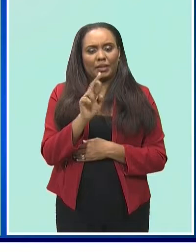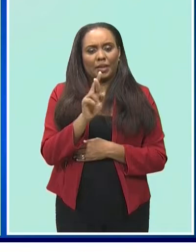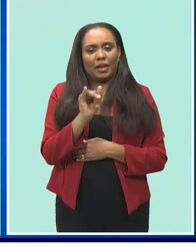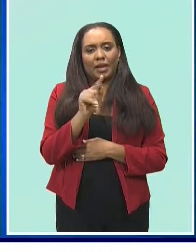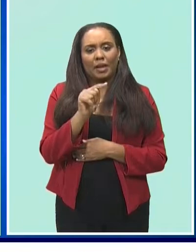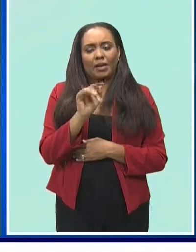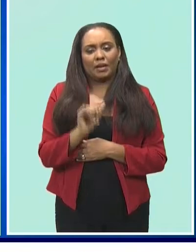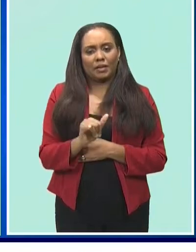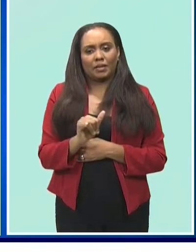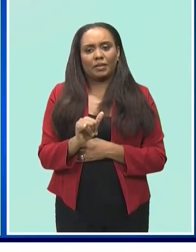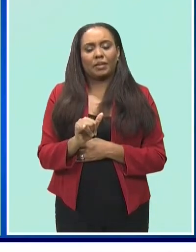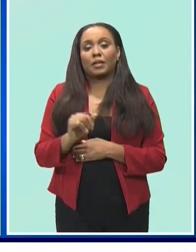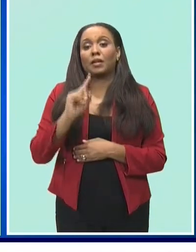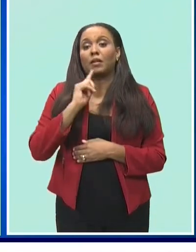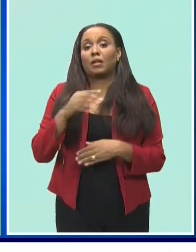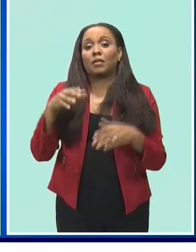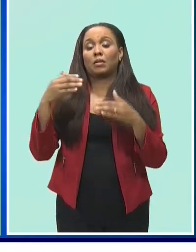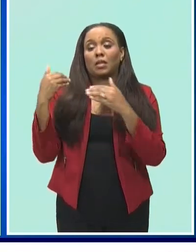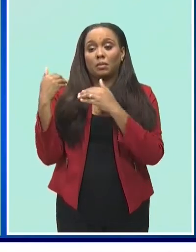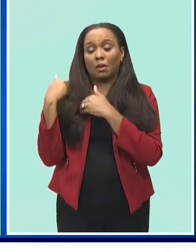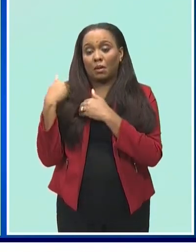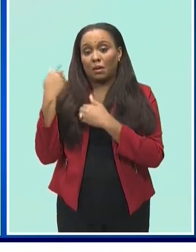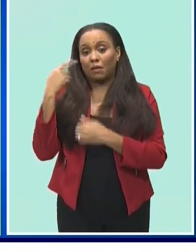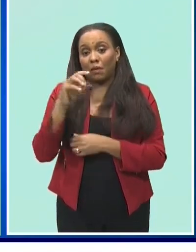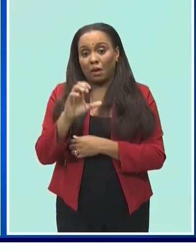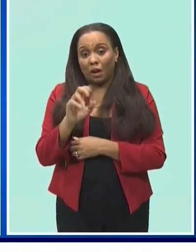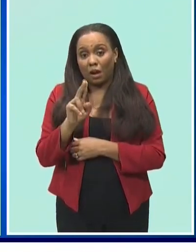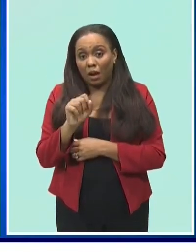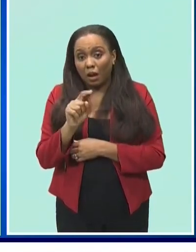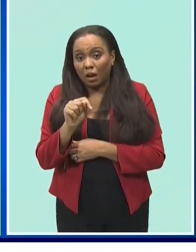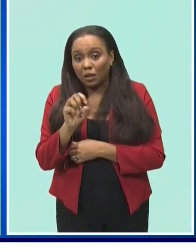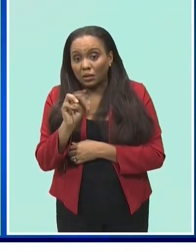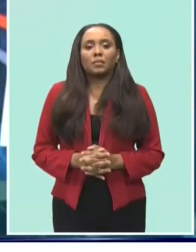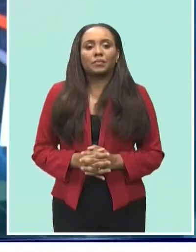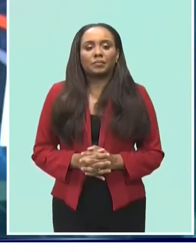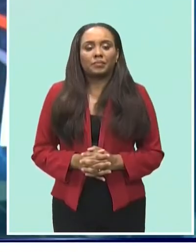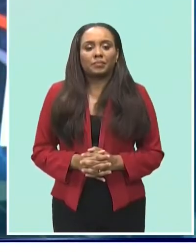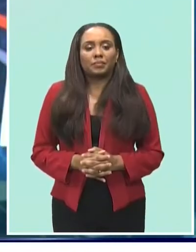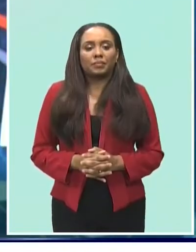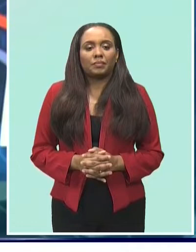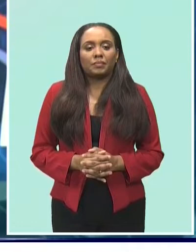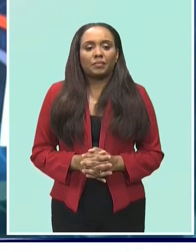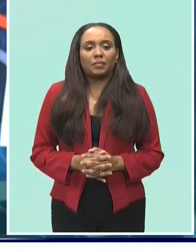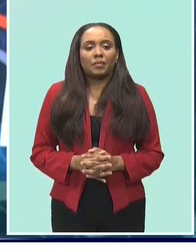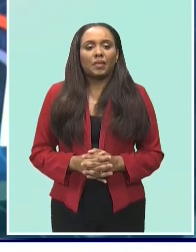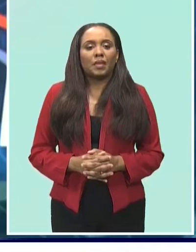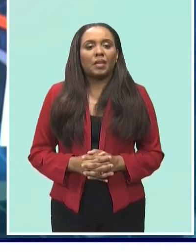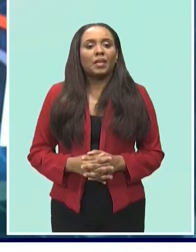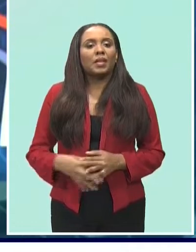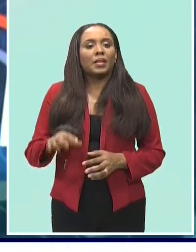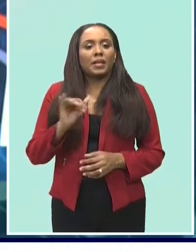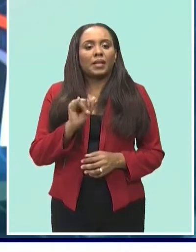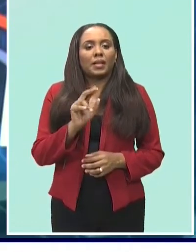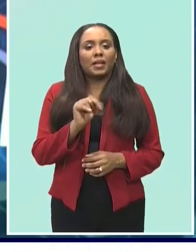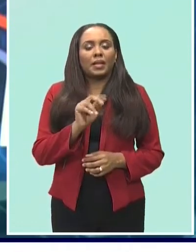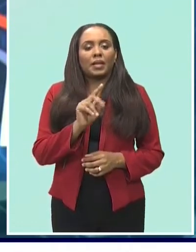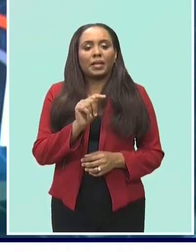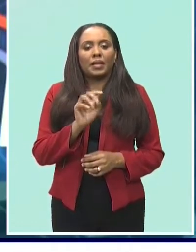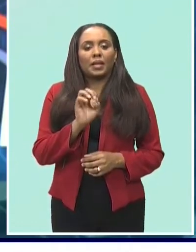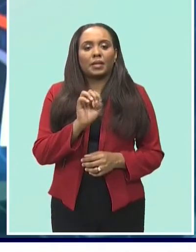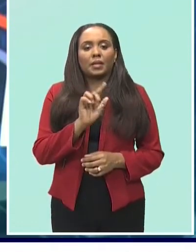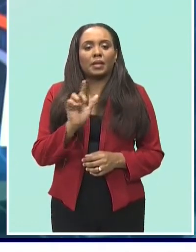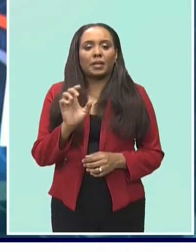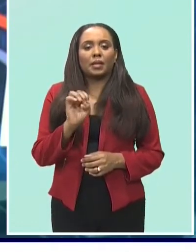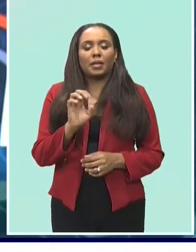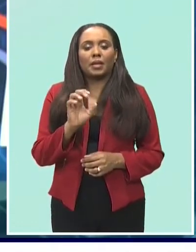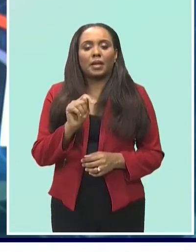falls on customs, but it falls on you as well. The intellectual property rights of Barbadian